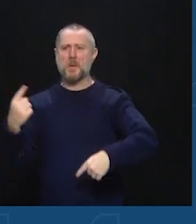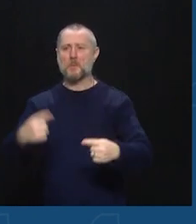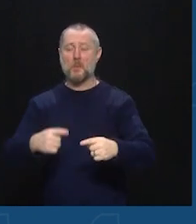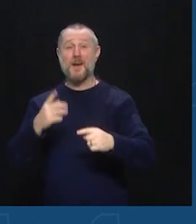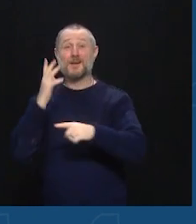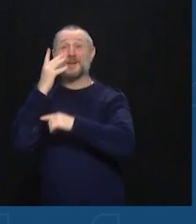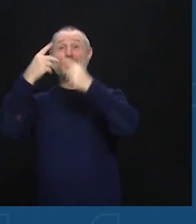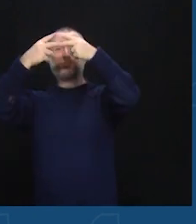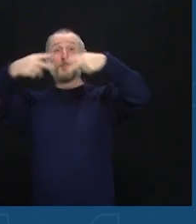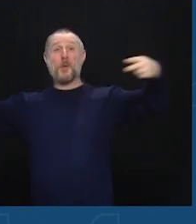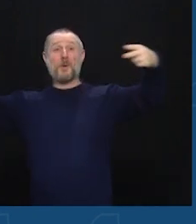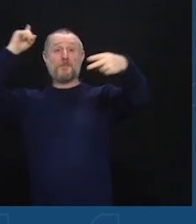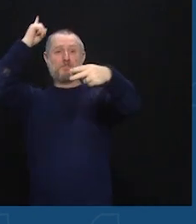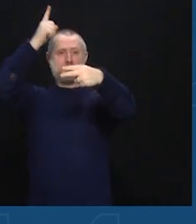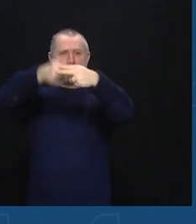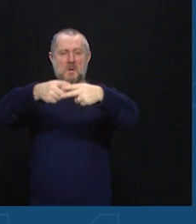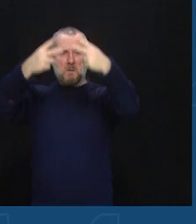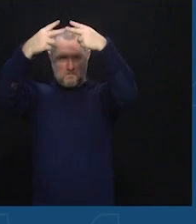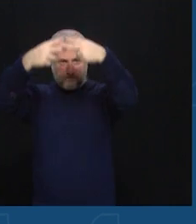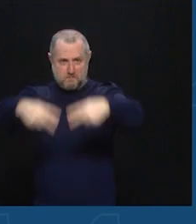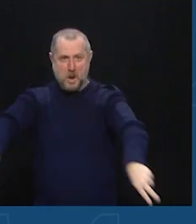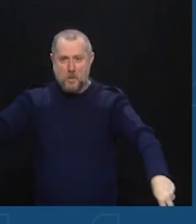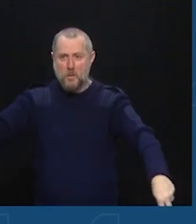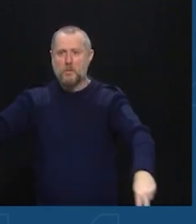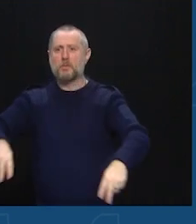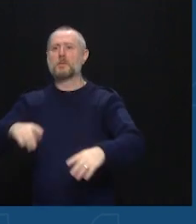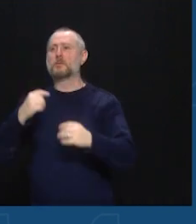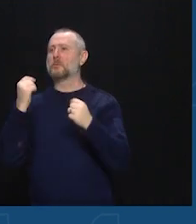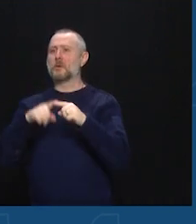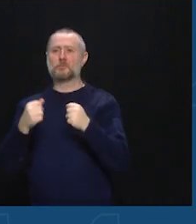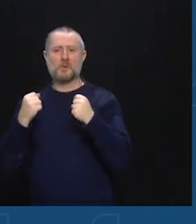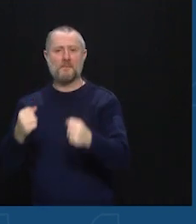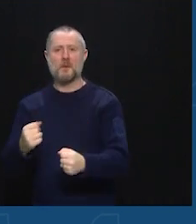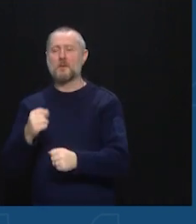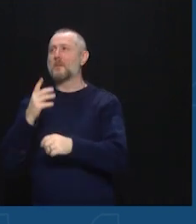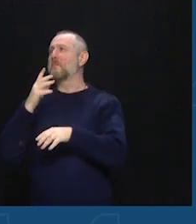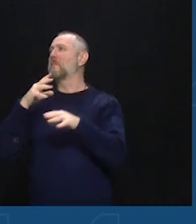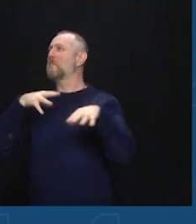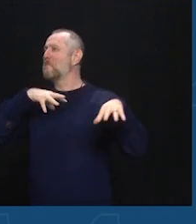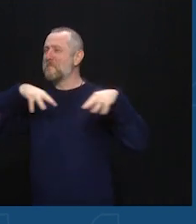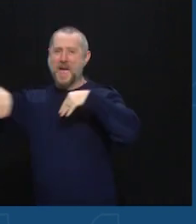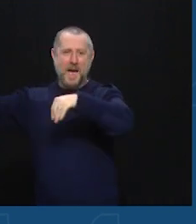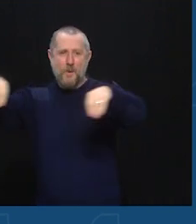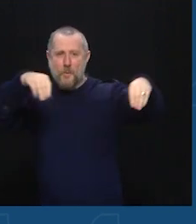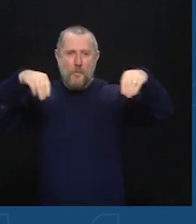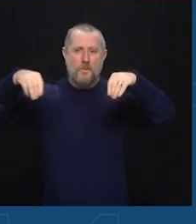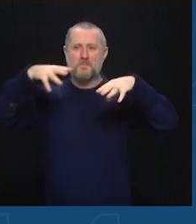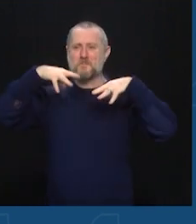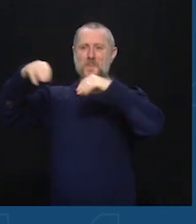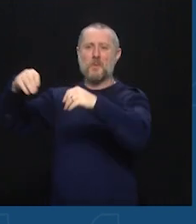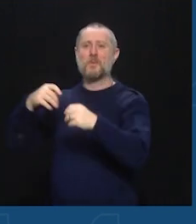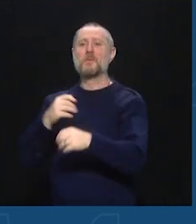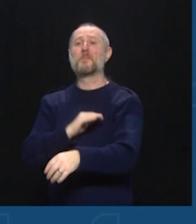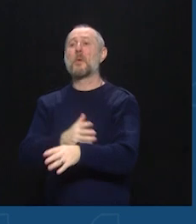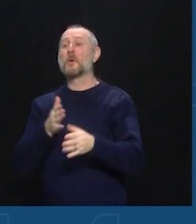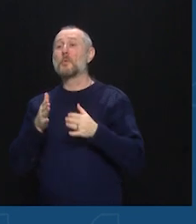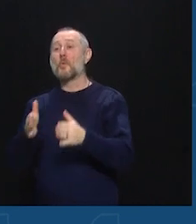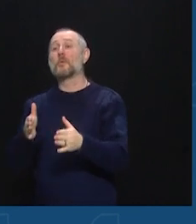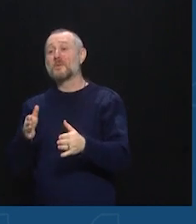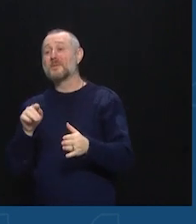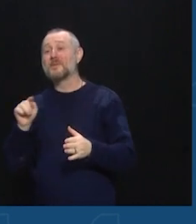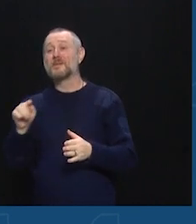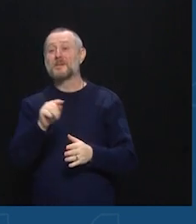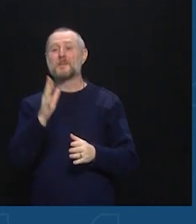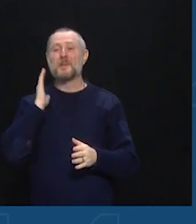disrupting movement for everyone and causing massive power outages. The roads in many places, especially secondary roads, remain